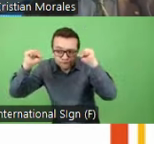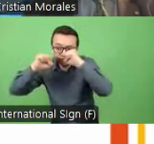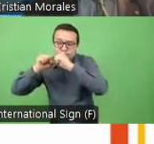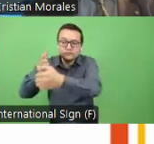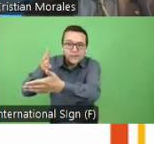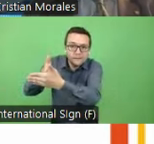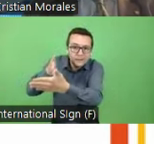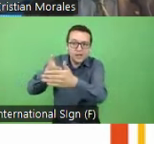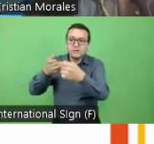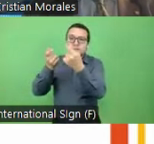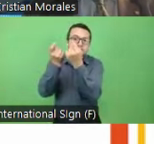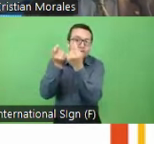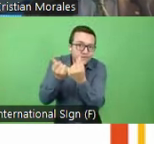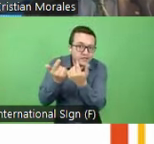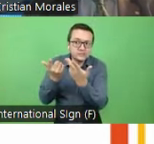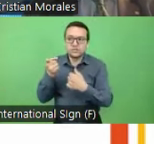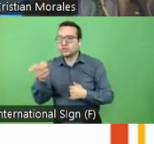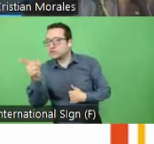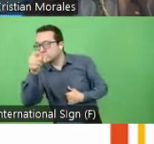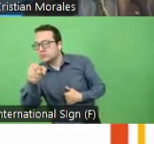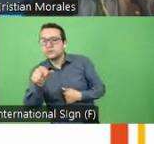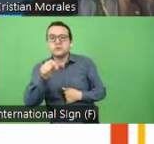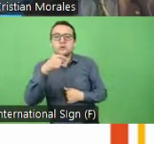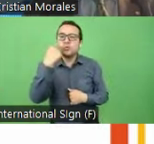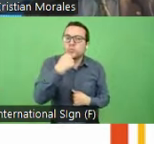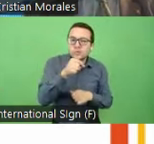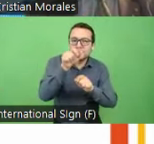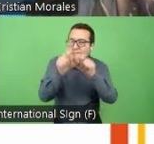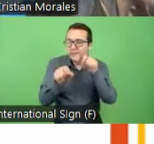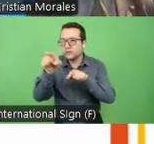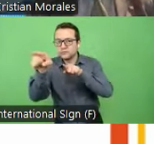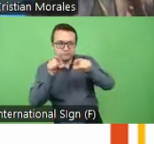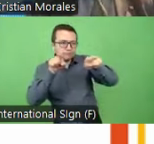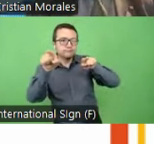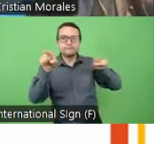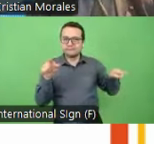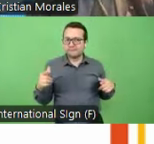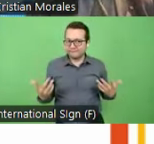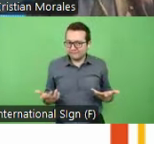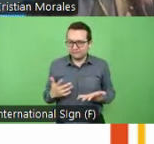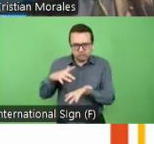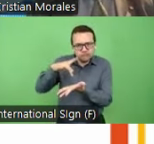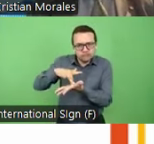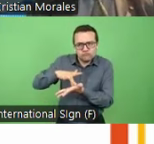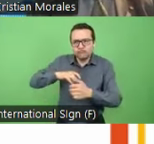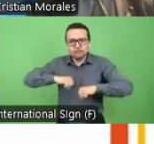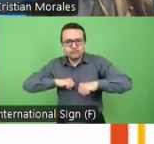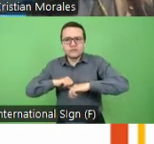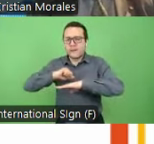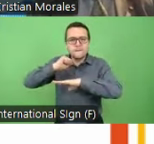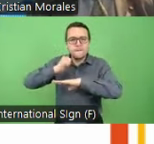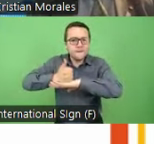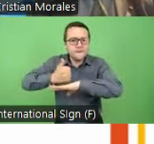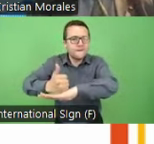access y financial el conjunto de protection, actores que and the de group of alguna forma factors that in one way or intervienen, another participan en los have had an territorios intervention and a la hora de participation in the